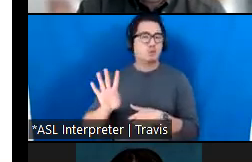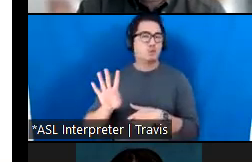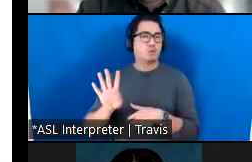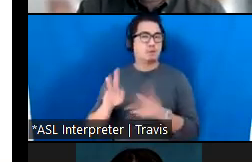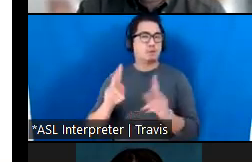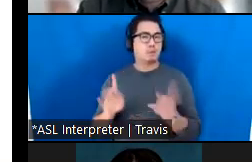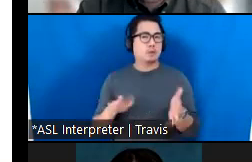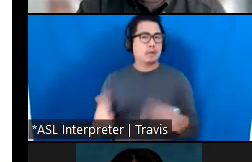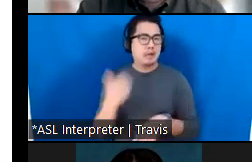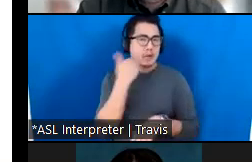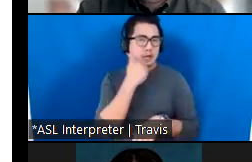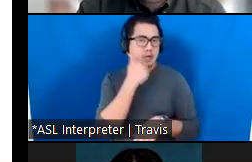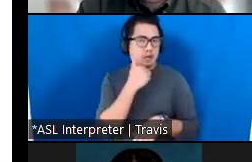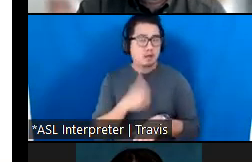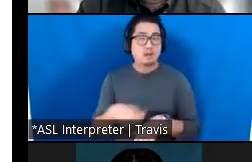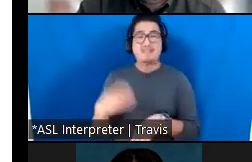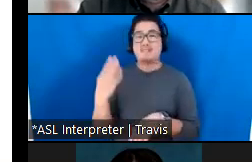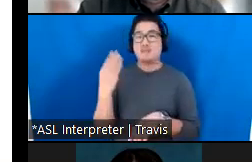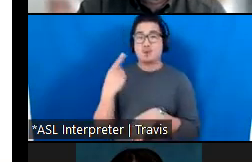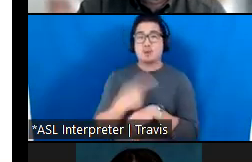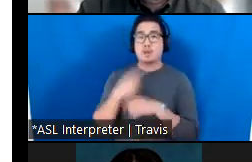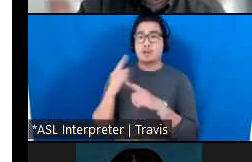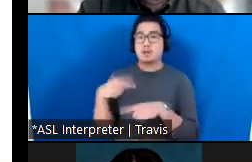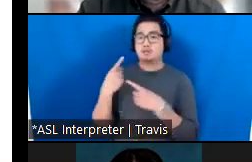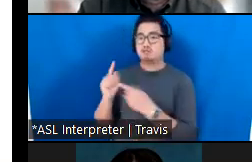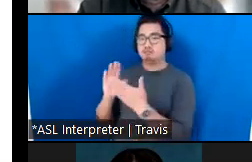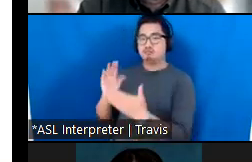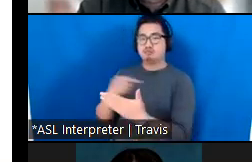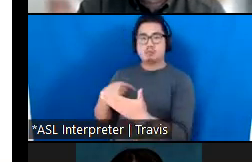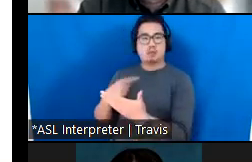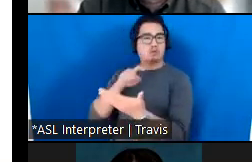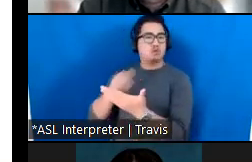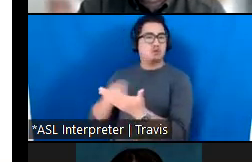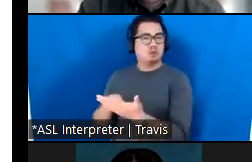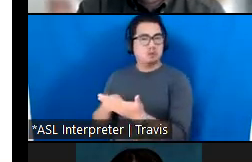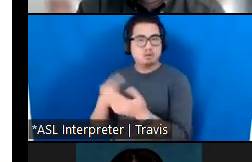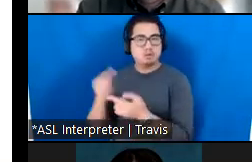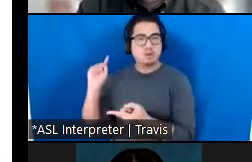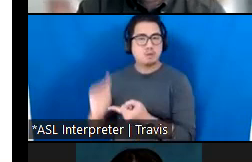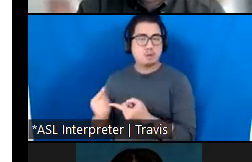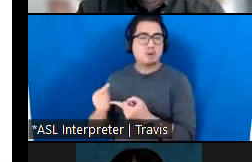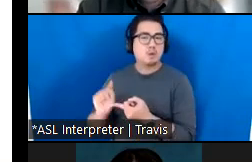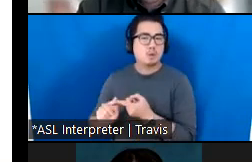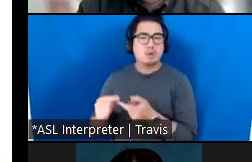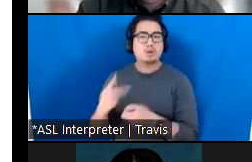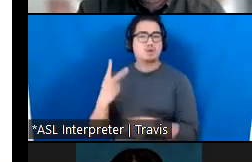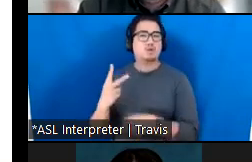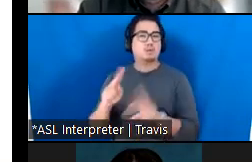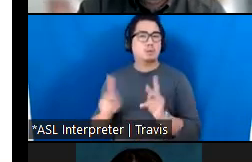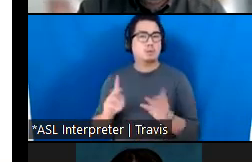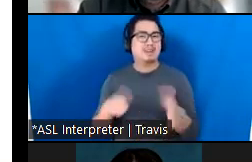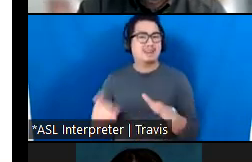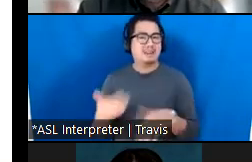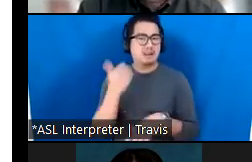the past 14 days, we can say deaths have trended down to an average of 2 deaths for COVID per